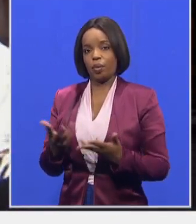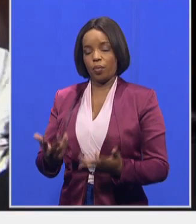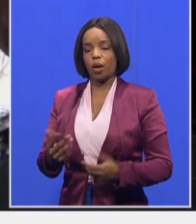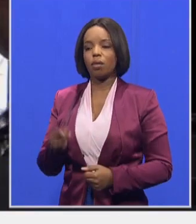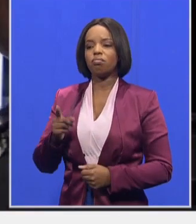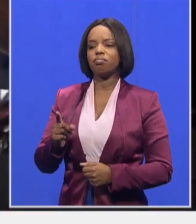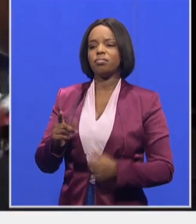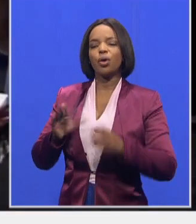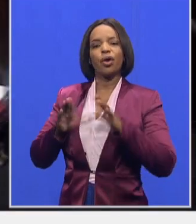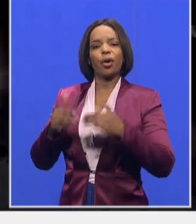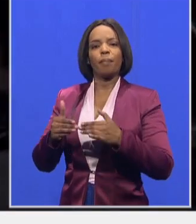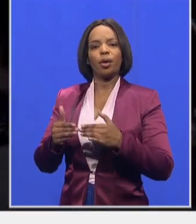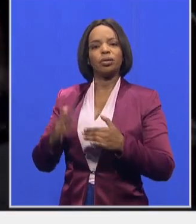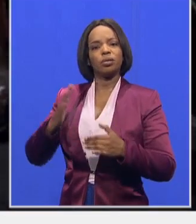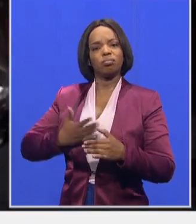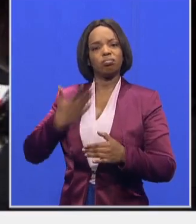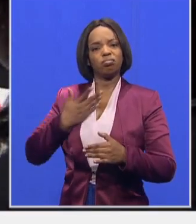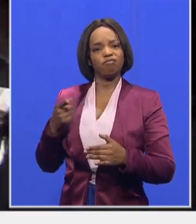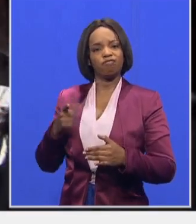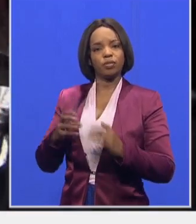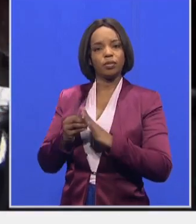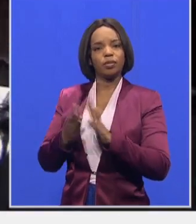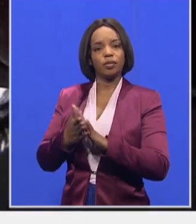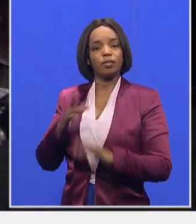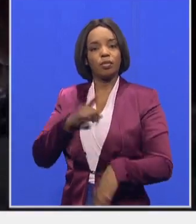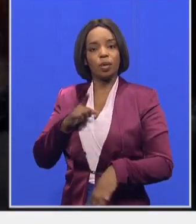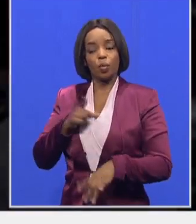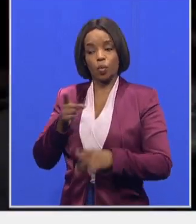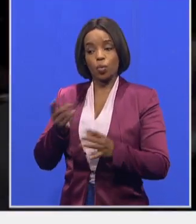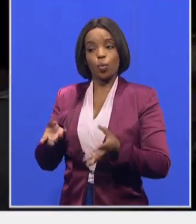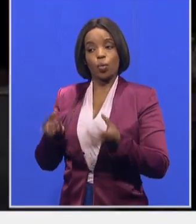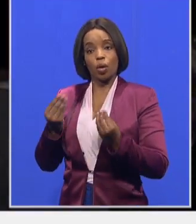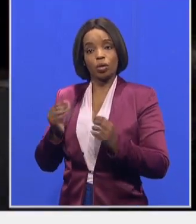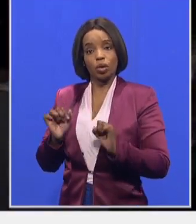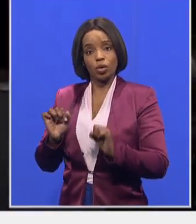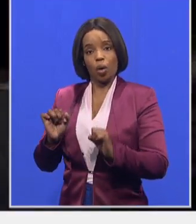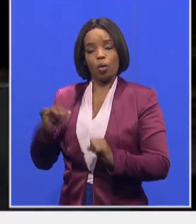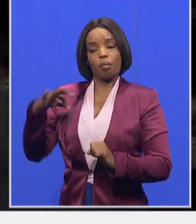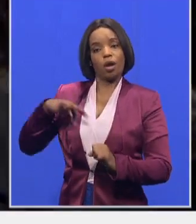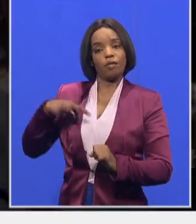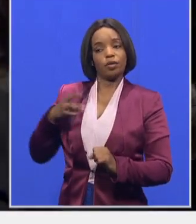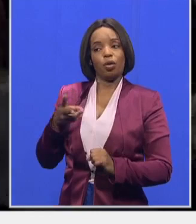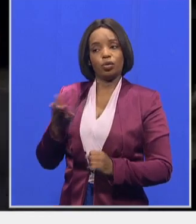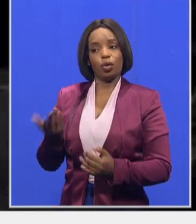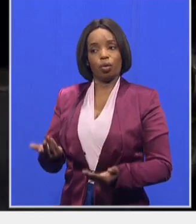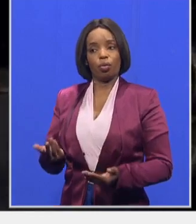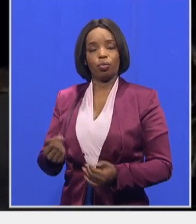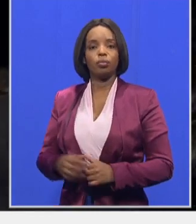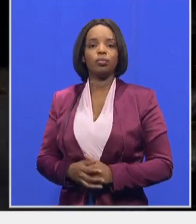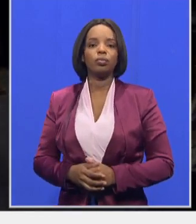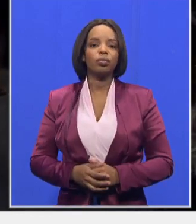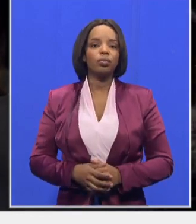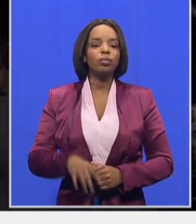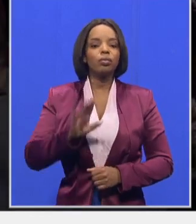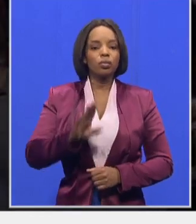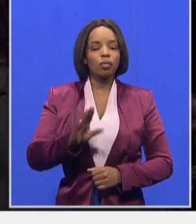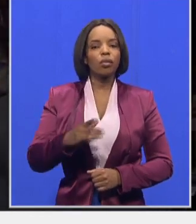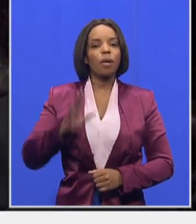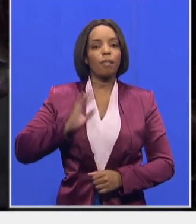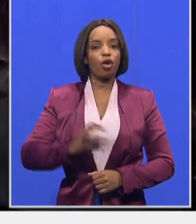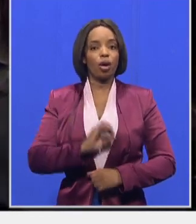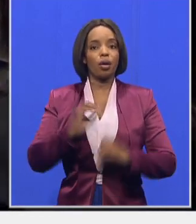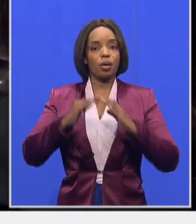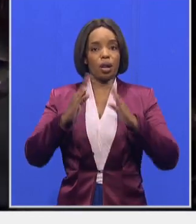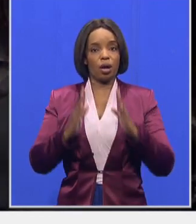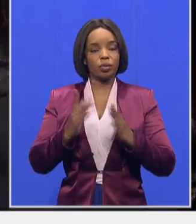would like to highlight that in where you govern, there are benefits as well. What is your response to that? Well, in Tshwane, when we got into government, we sold the mayoral house. There's